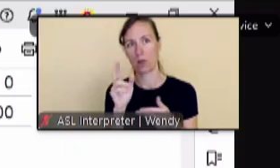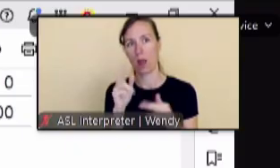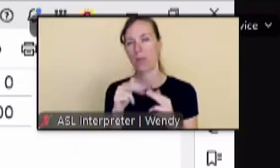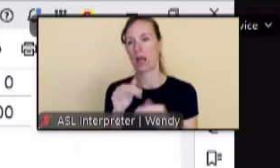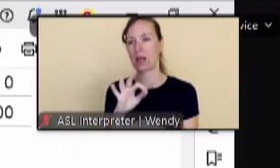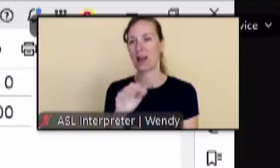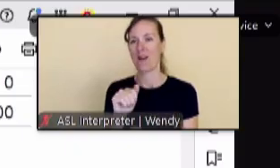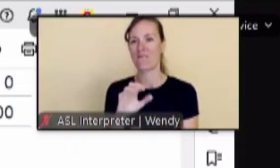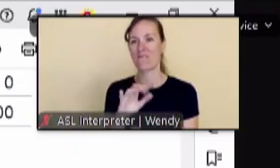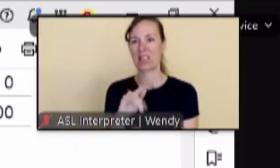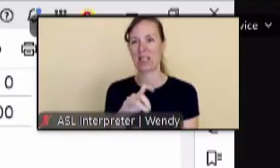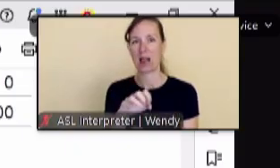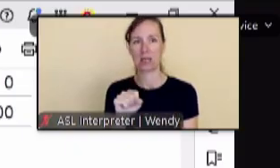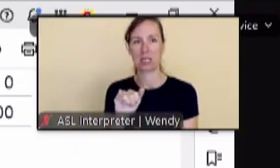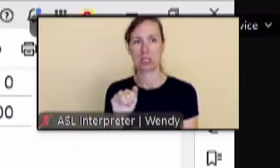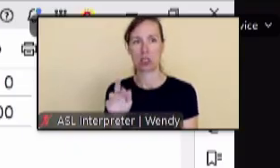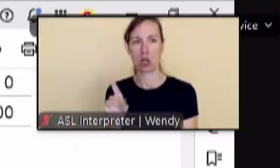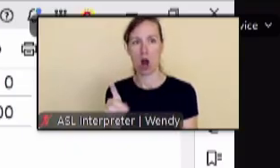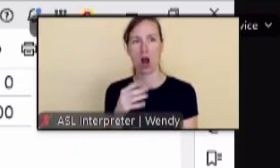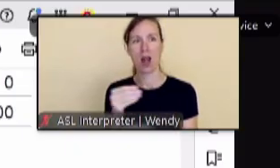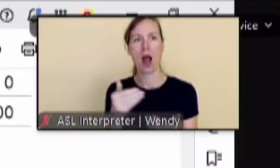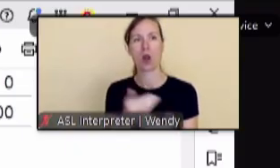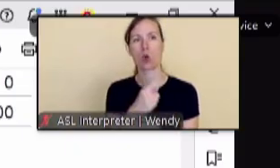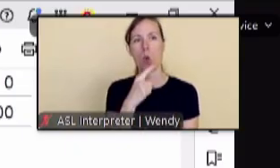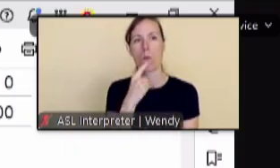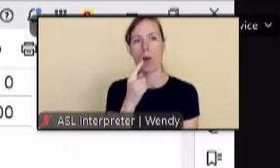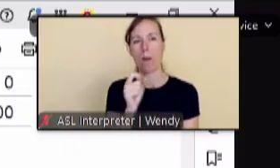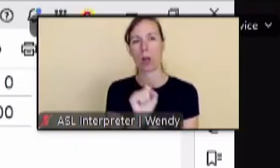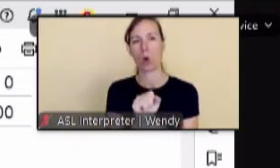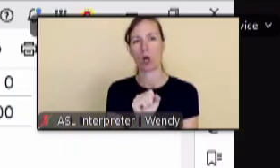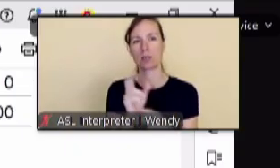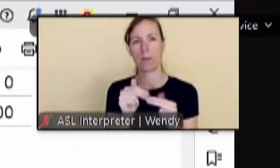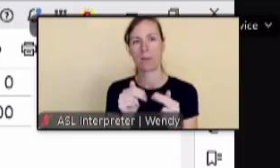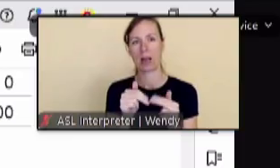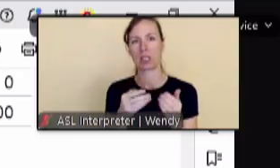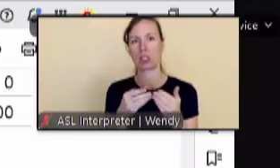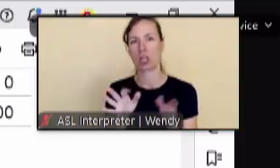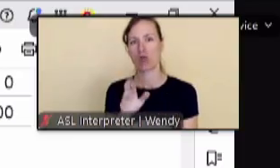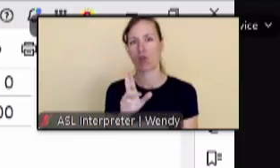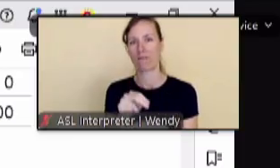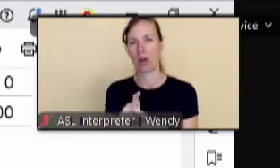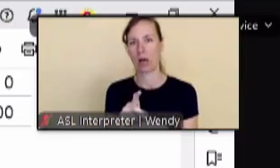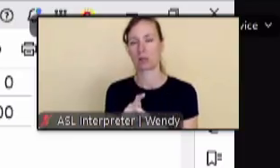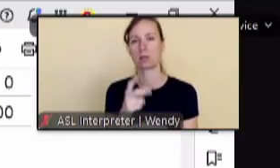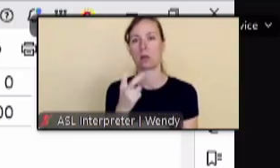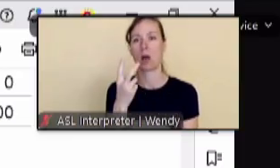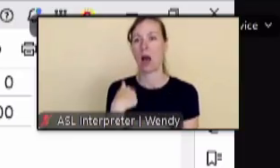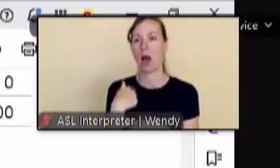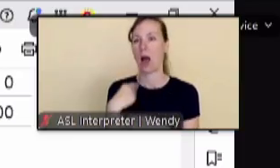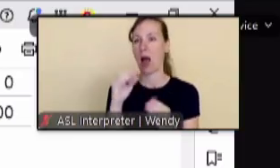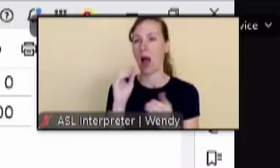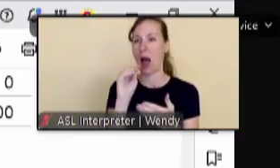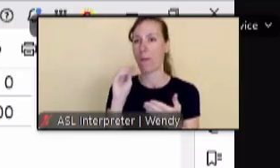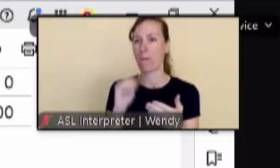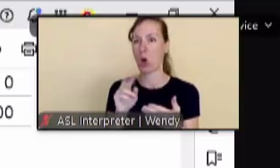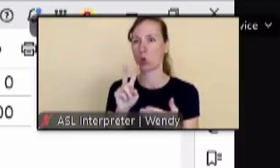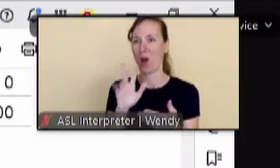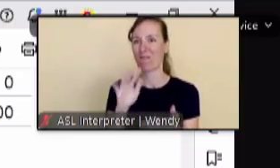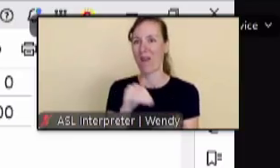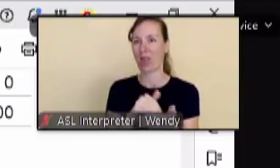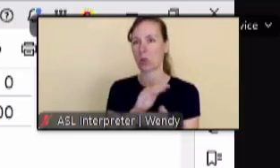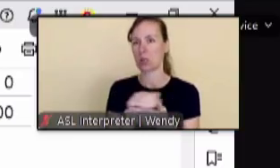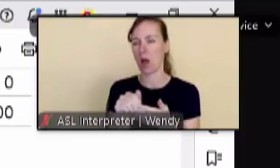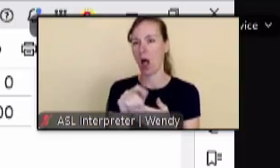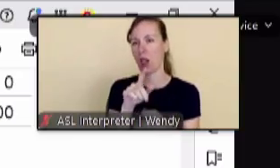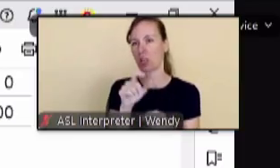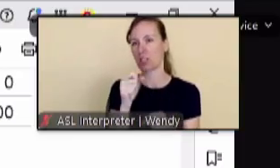building, new public works building general fund, 2 $25,000 placeholders. I explained that I'm